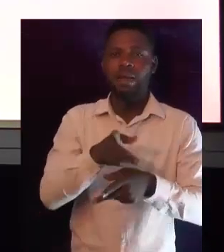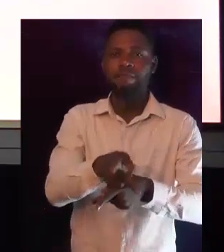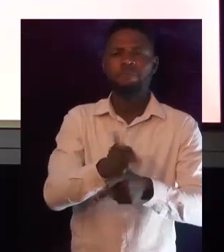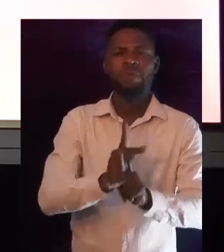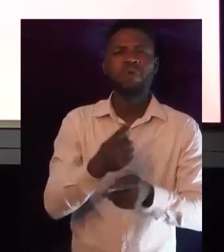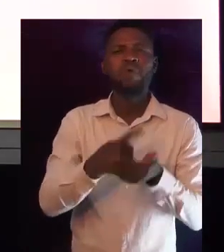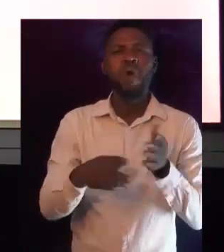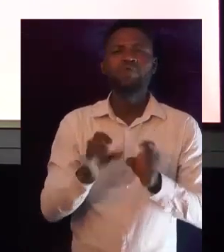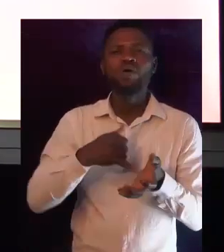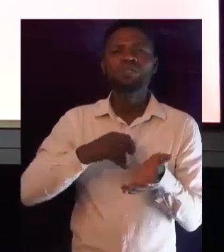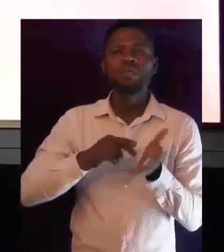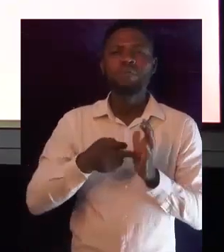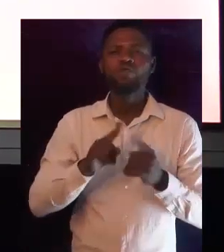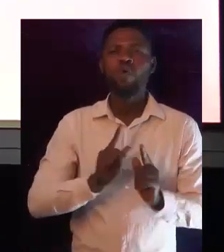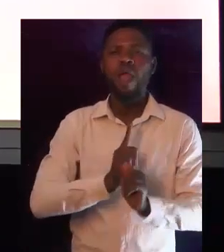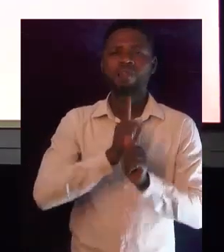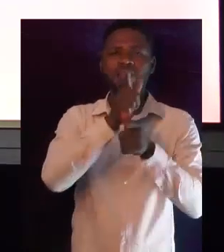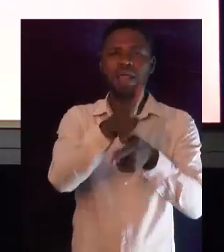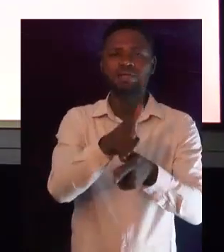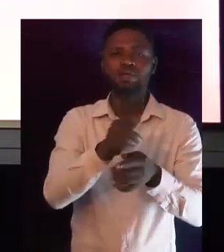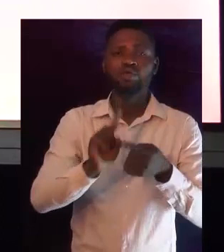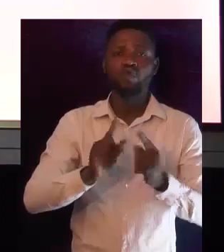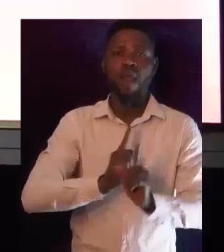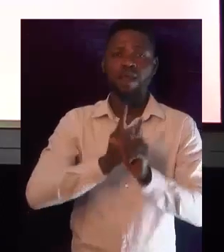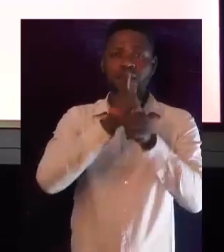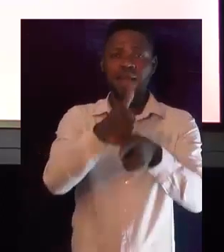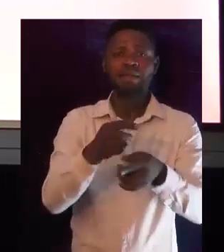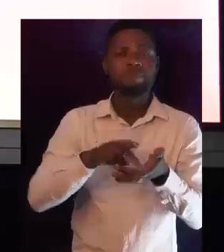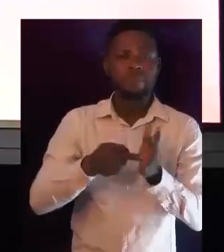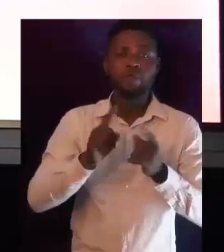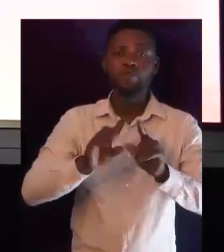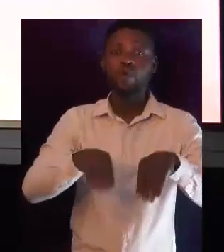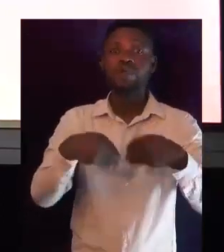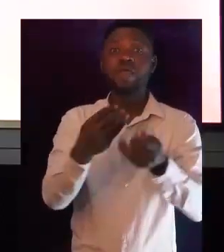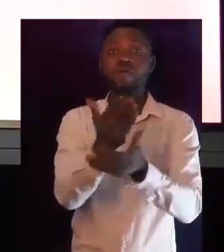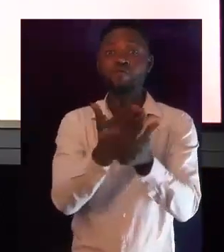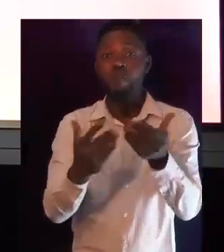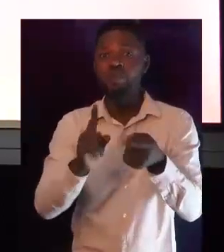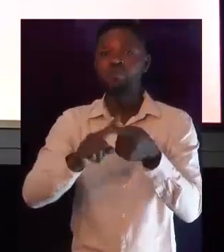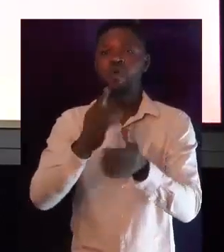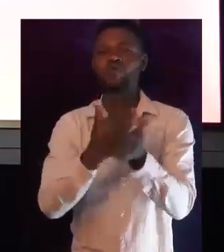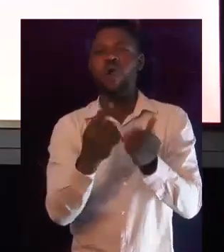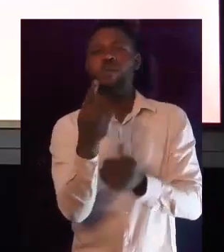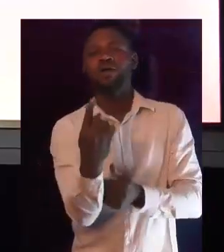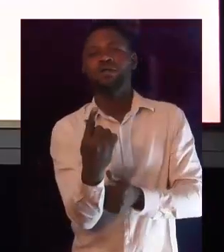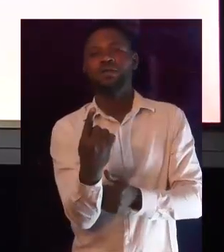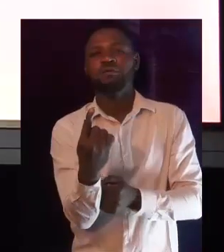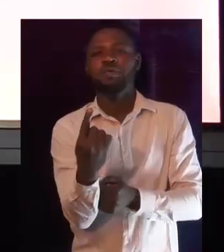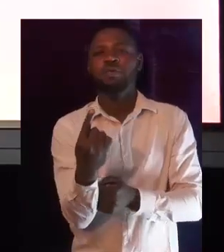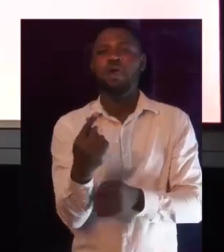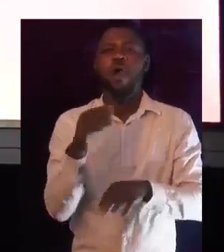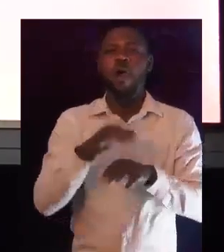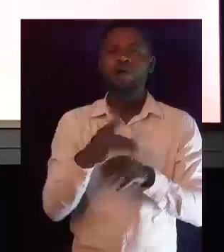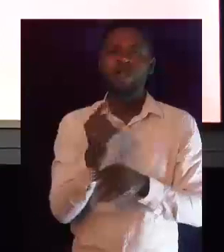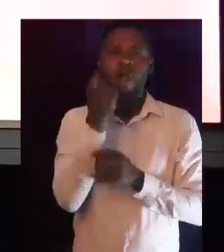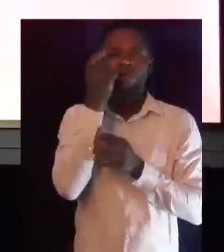borrow. What does it mean to lend? To lend means to give something to somebody